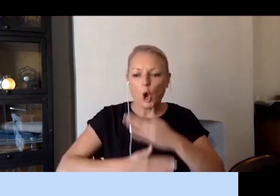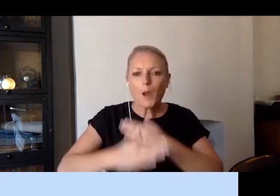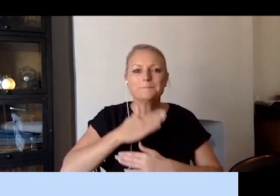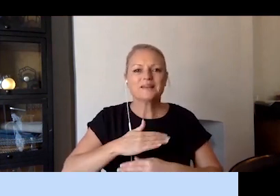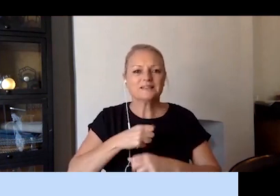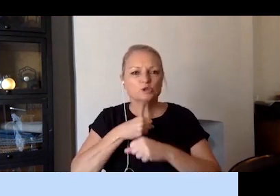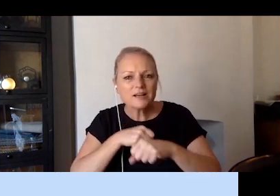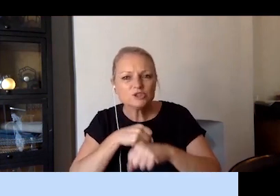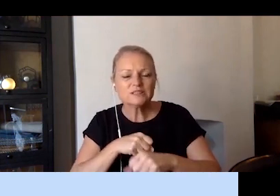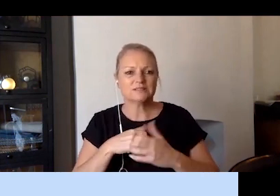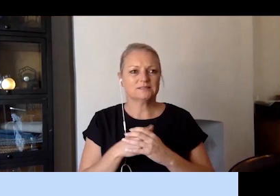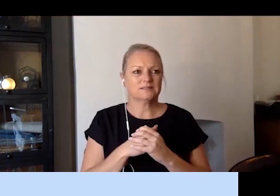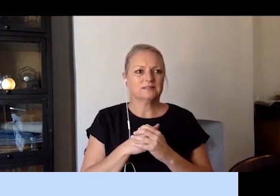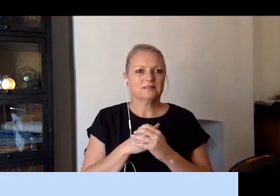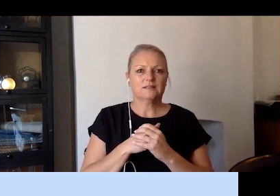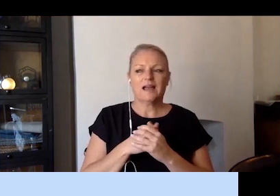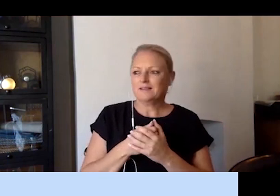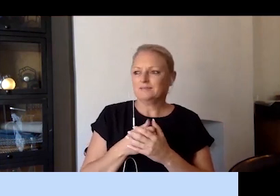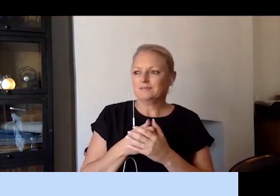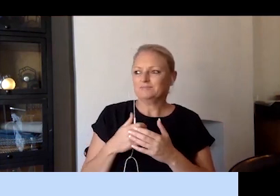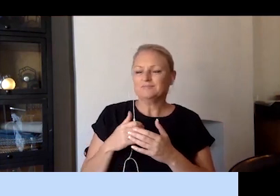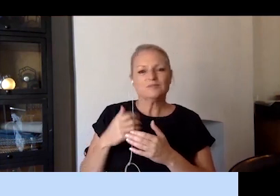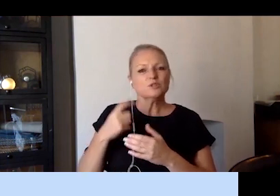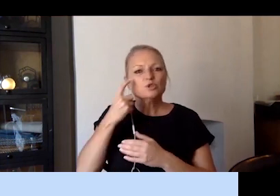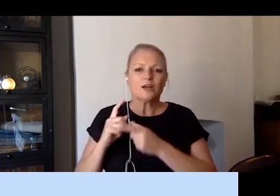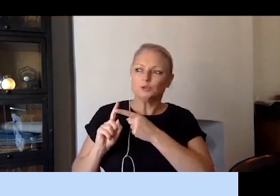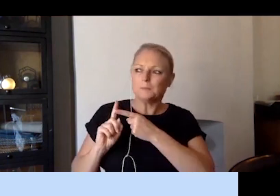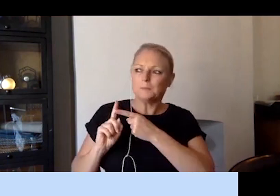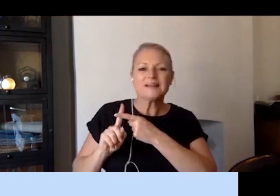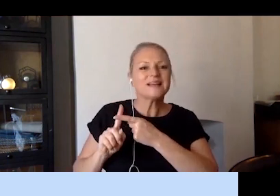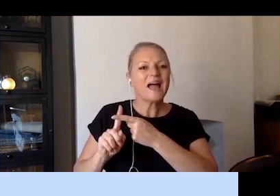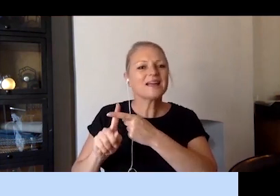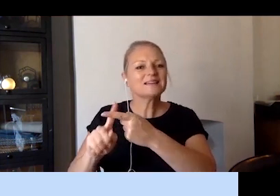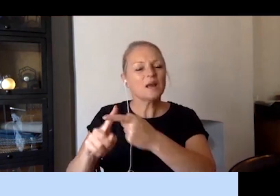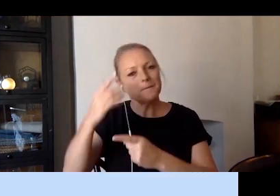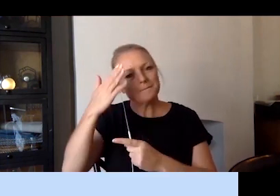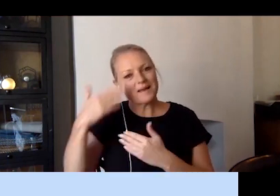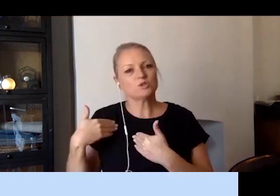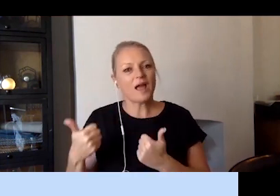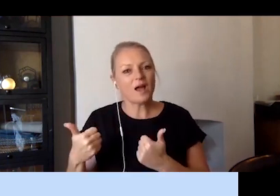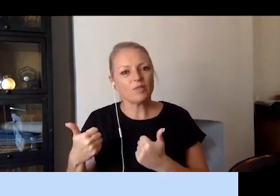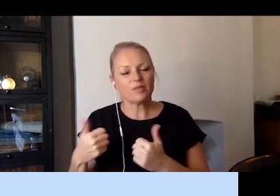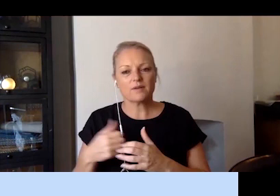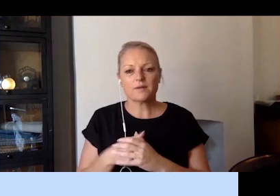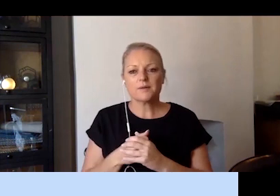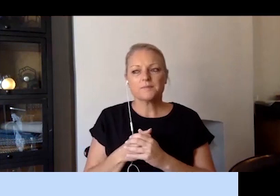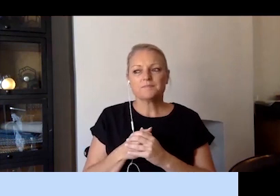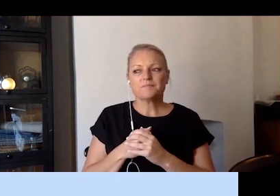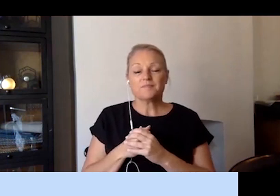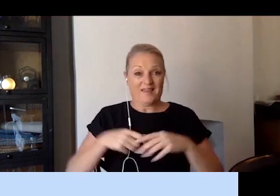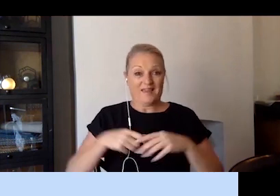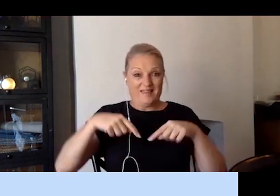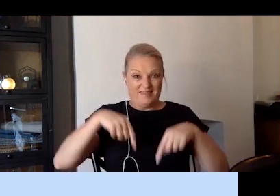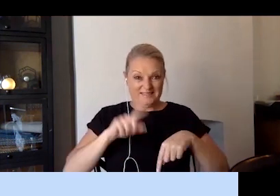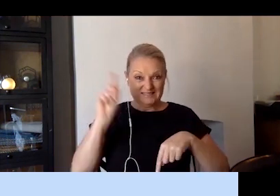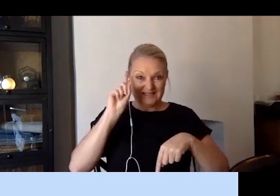help maintain positive mental health. It's interesting to consider resilience in this context, where we are